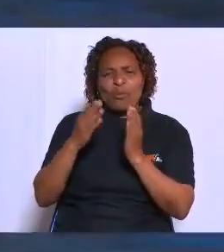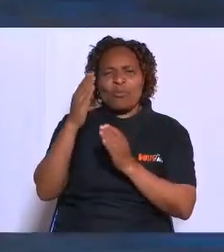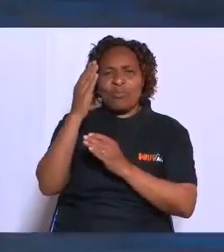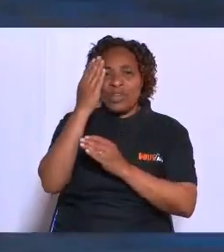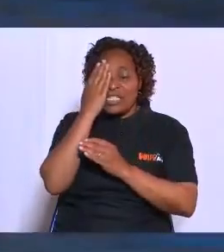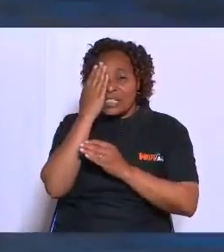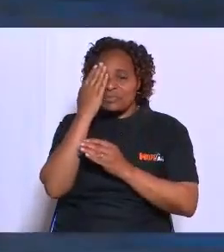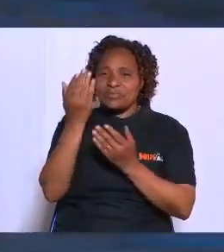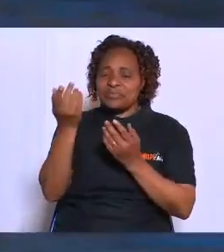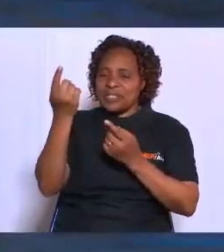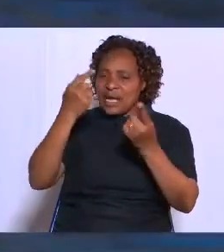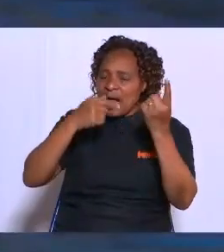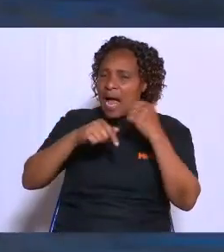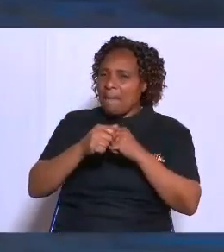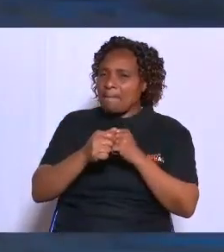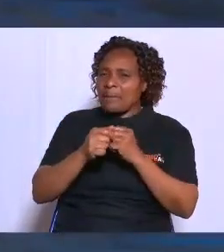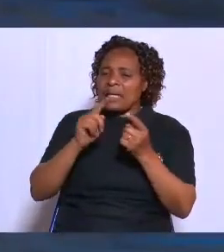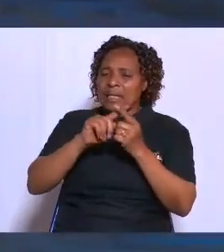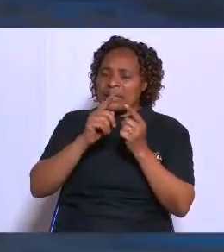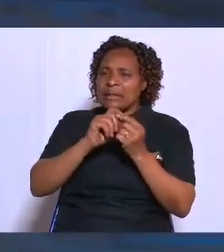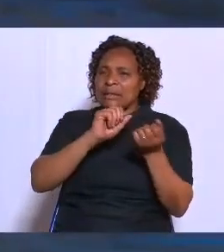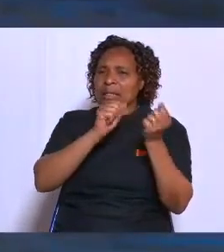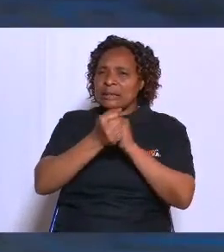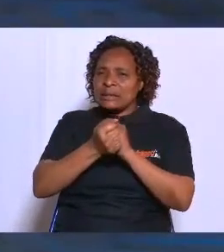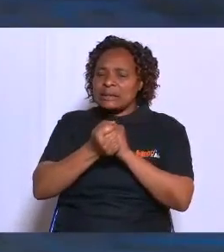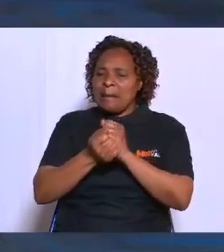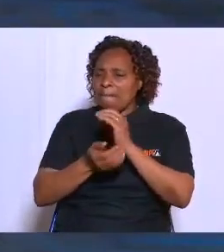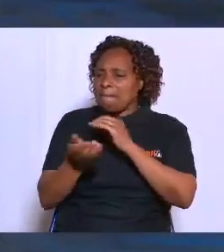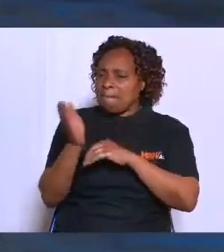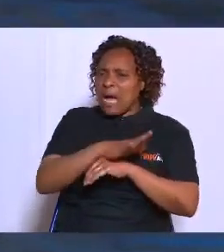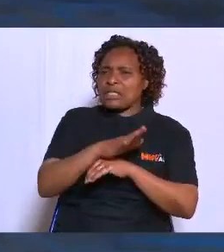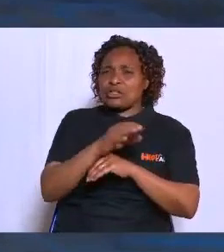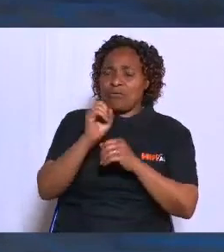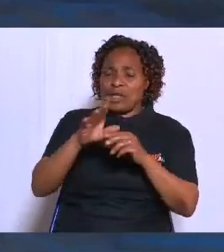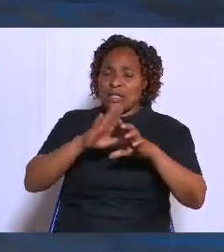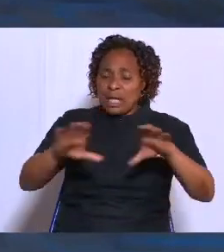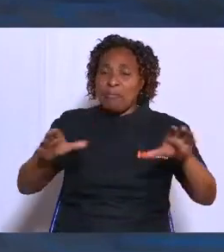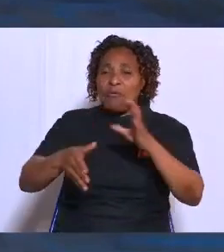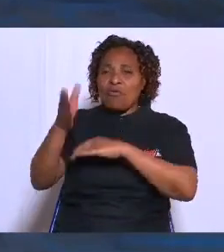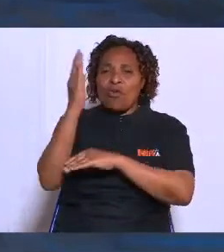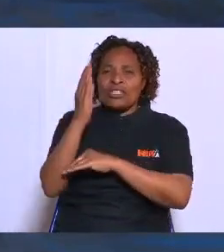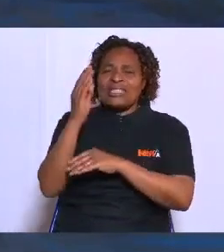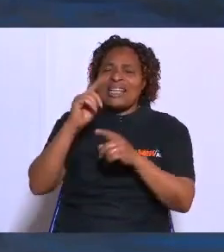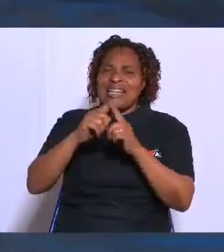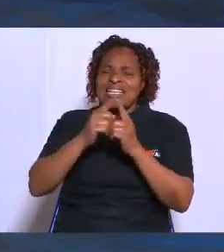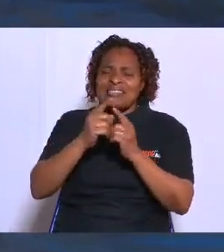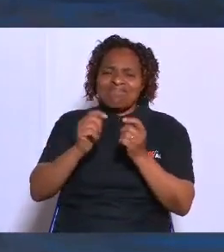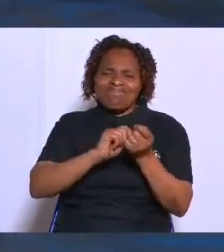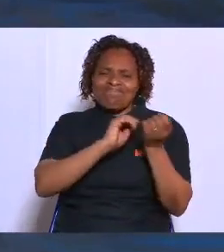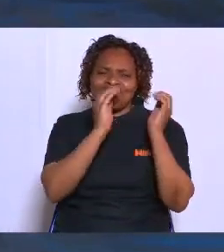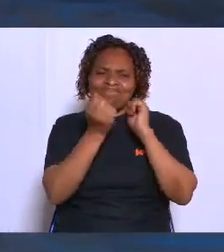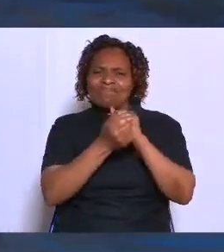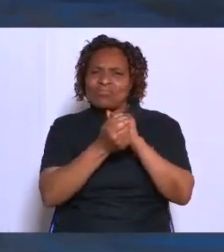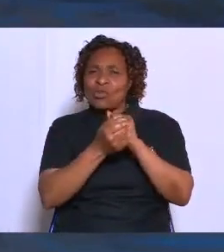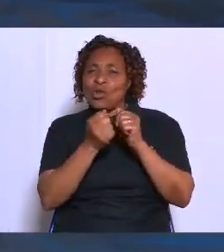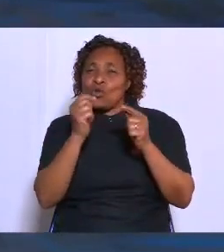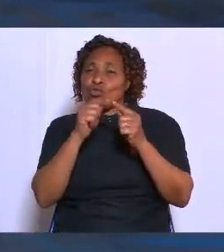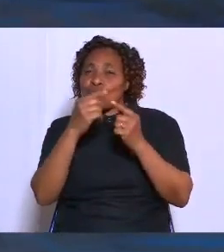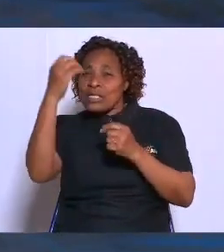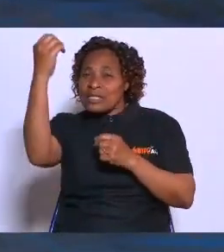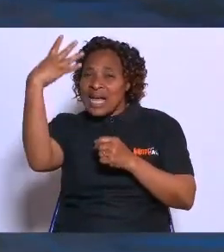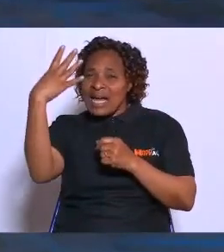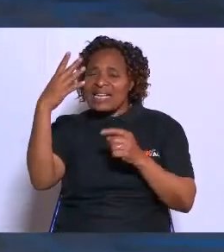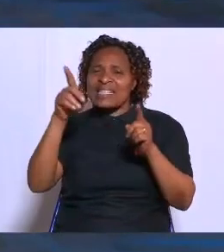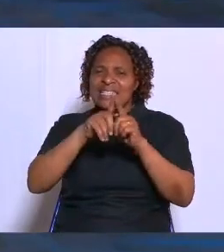came and turned their backs on the temple of God where the Ten Commandment was and they turned toward the son even some